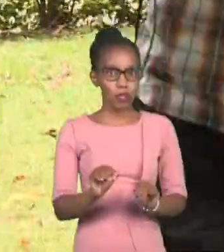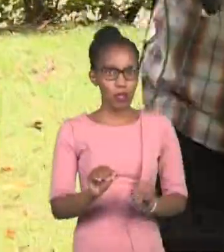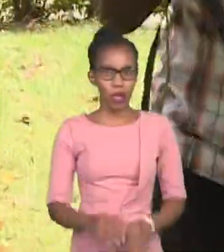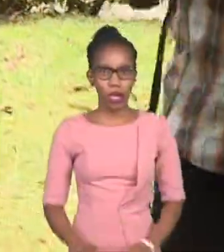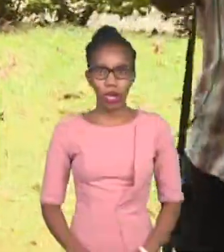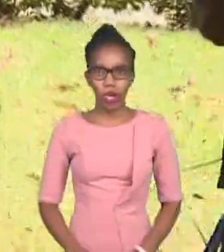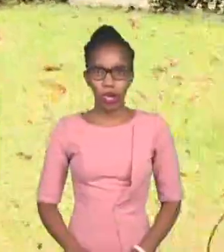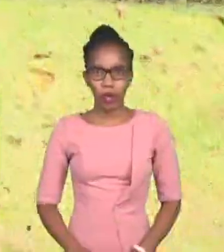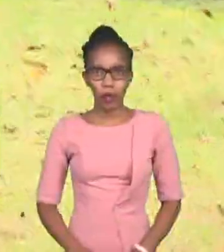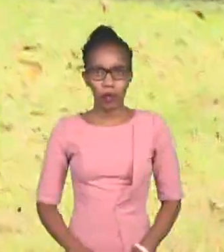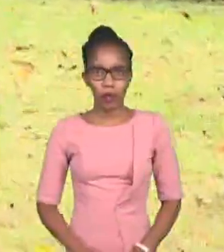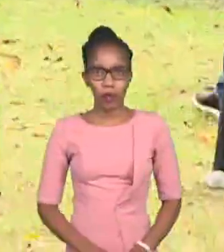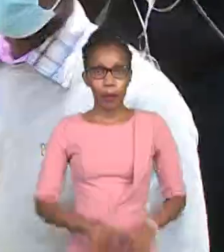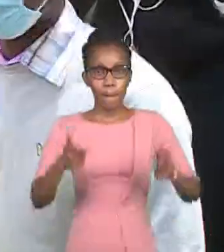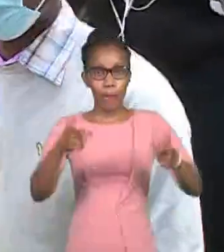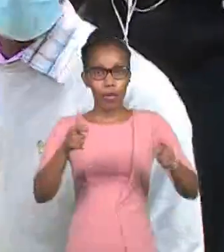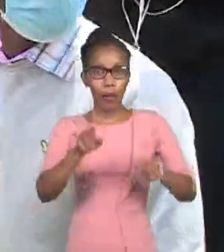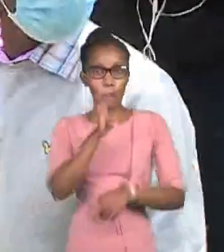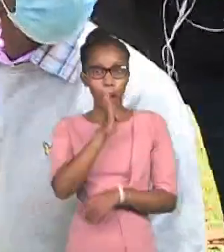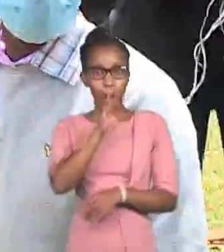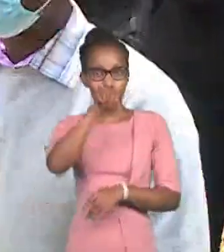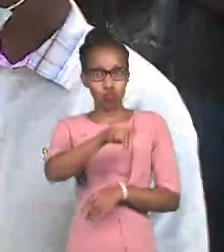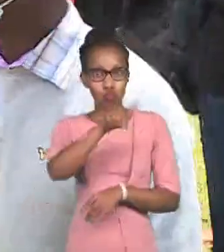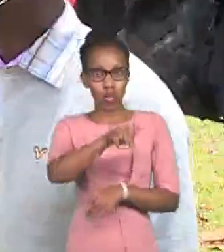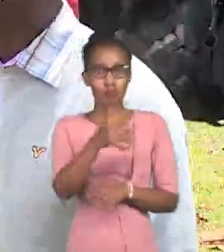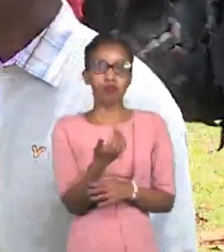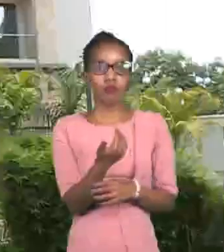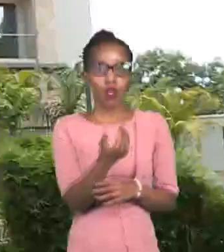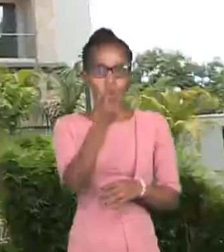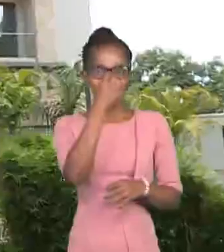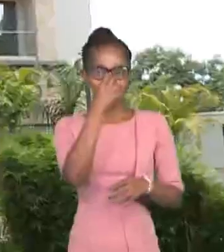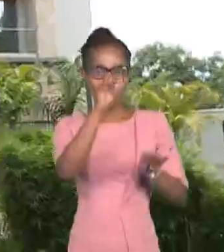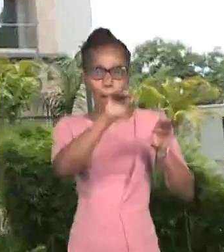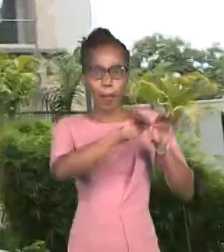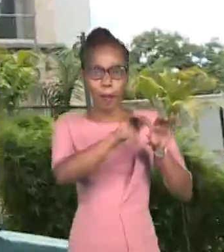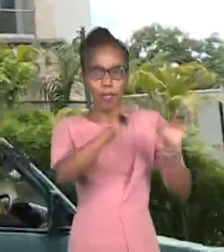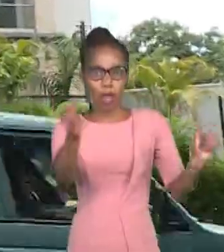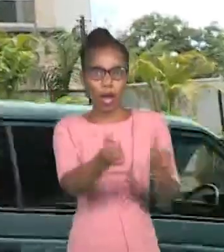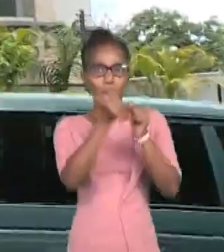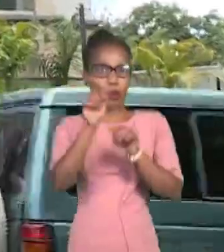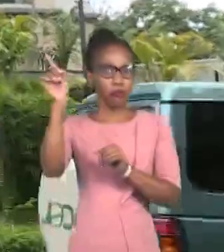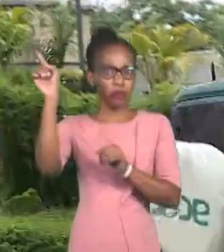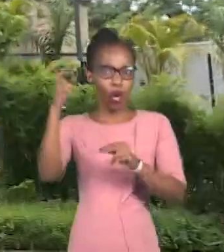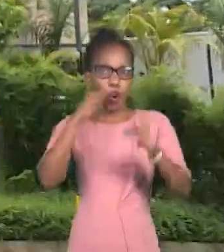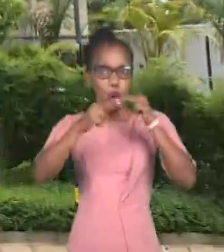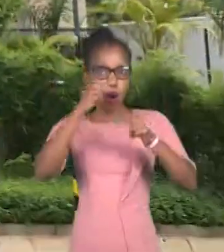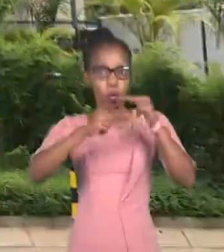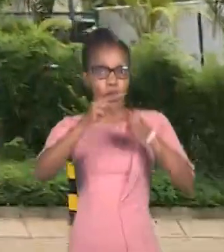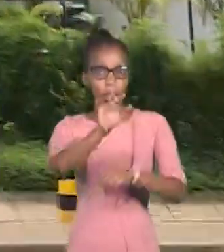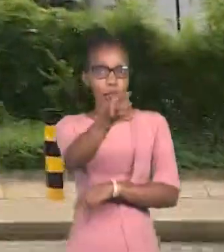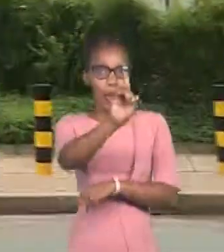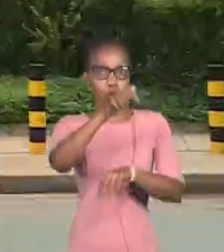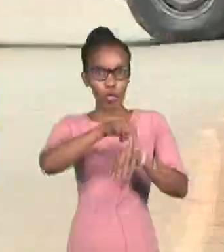A press briefing by members allied to Deputy President William Ruto was set to happen at this hotel in Nairobi at